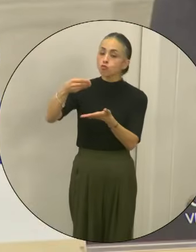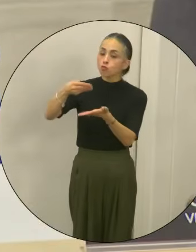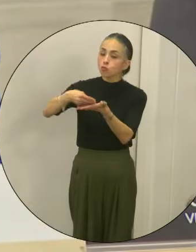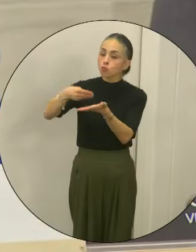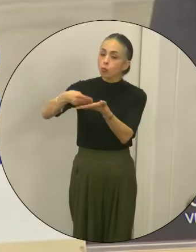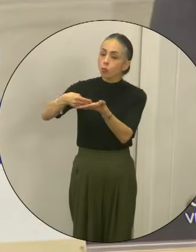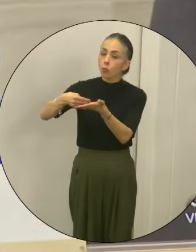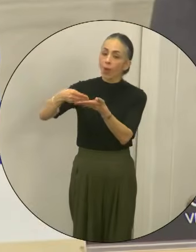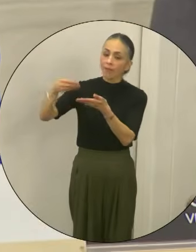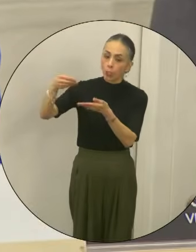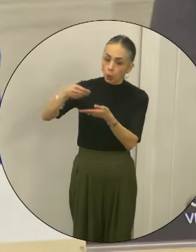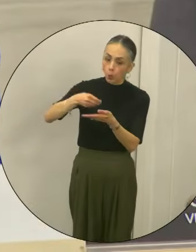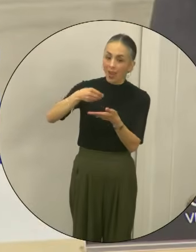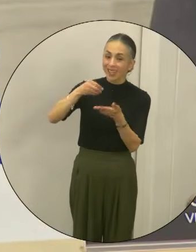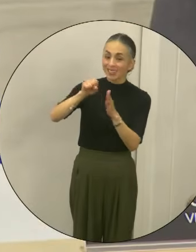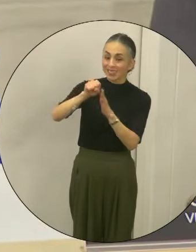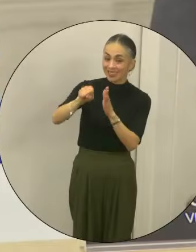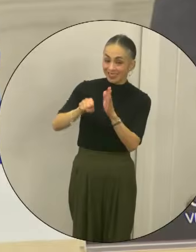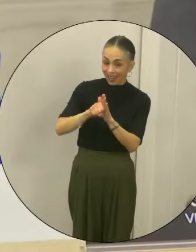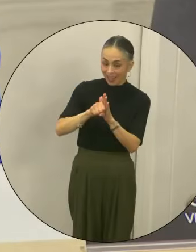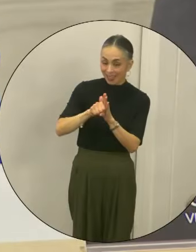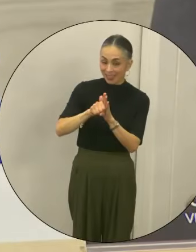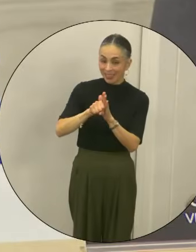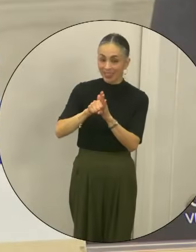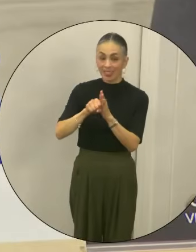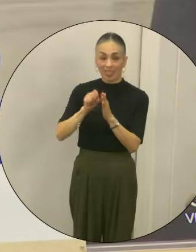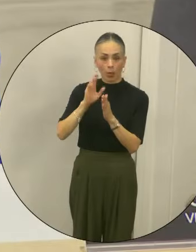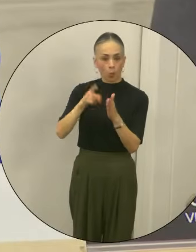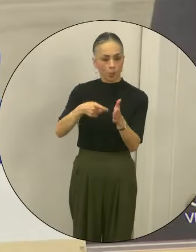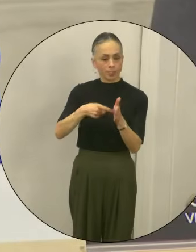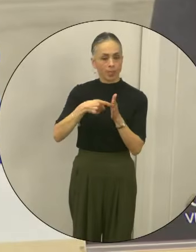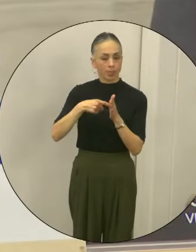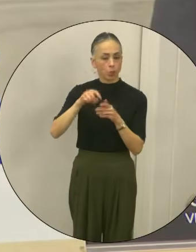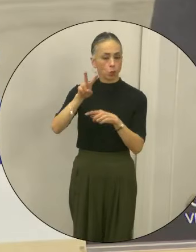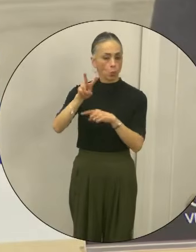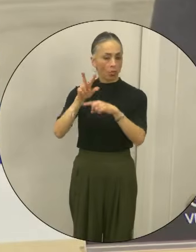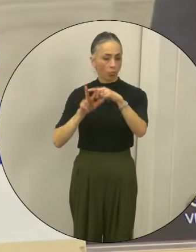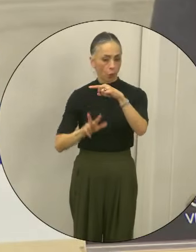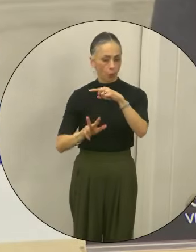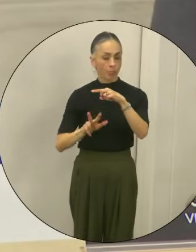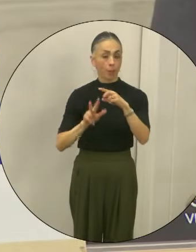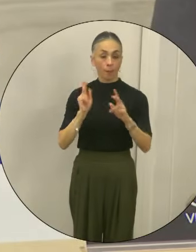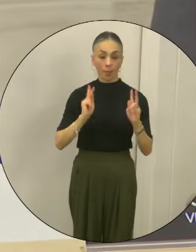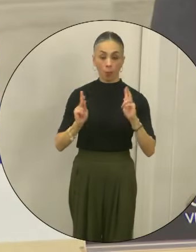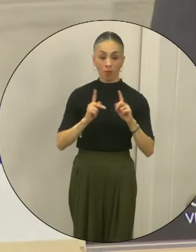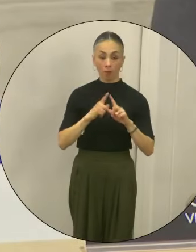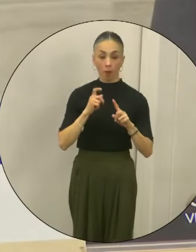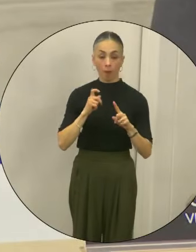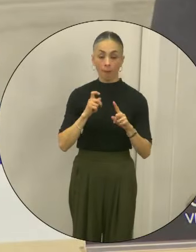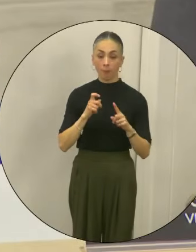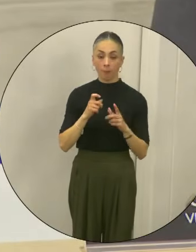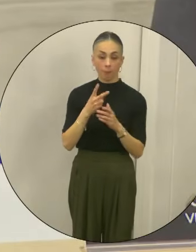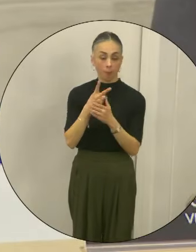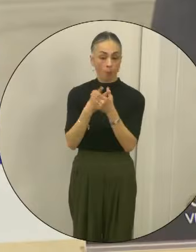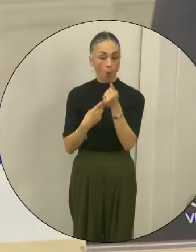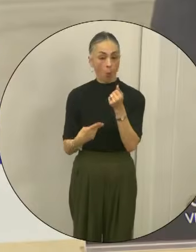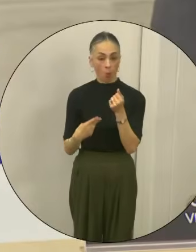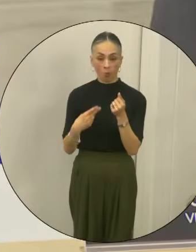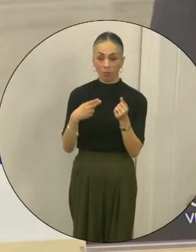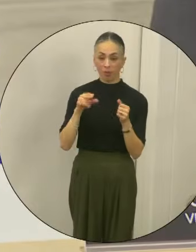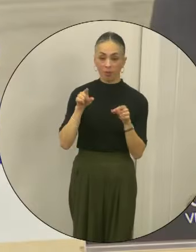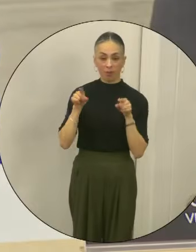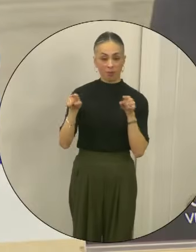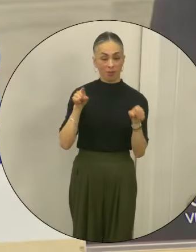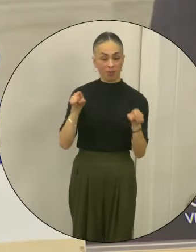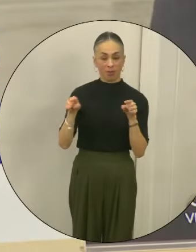state, it's going to take 2/3, and that means people from both sides of the aisle to approve to